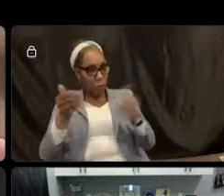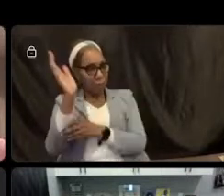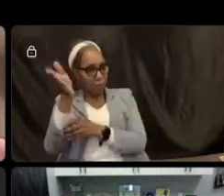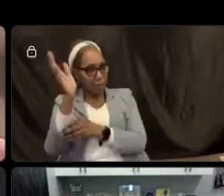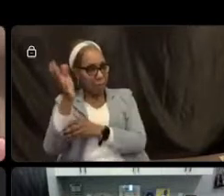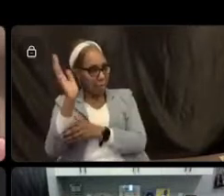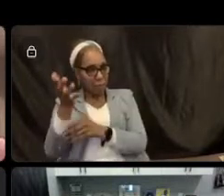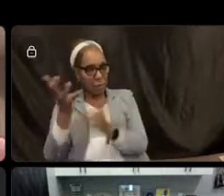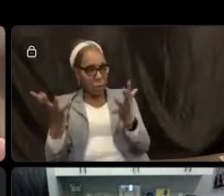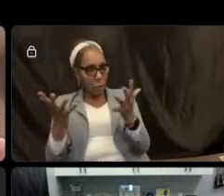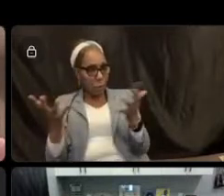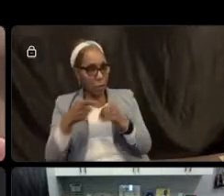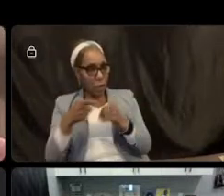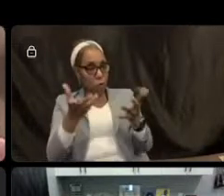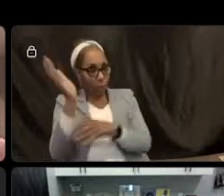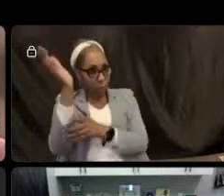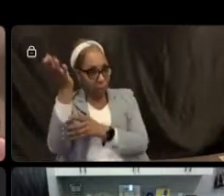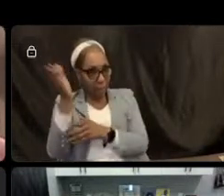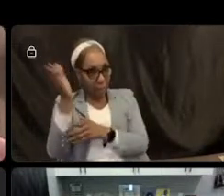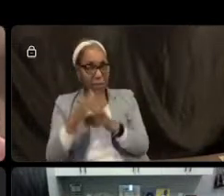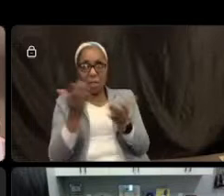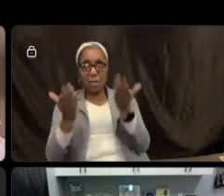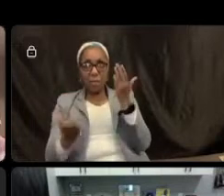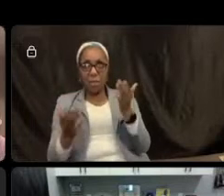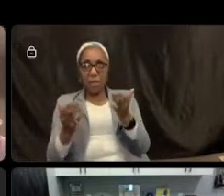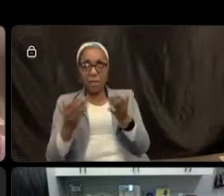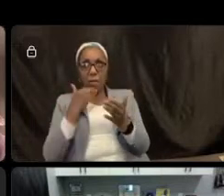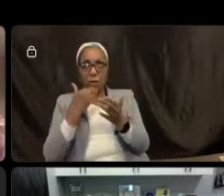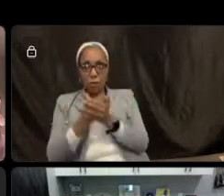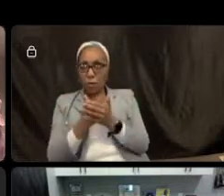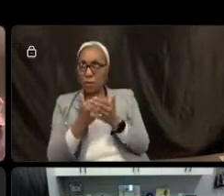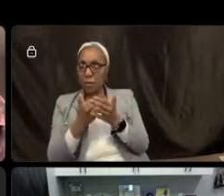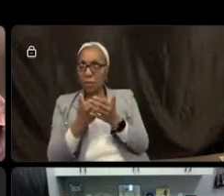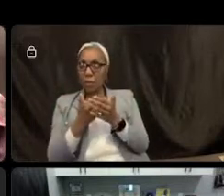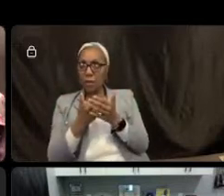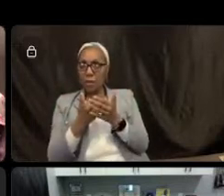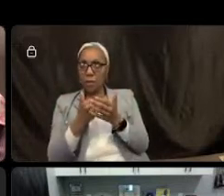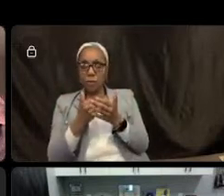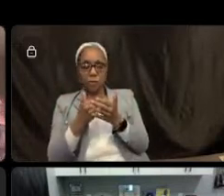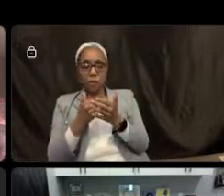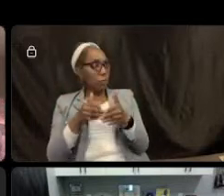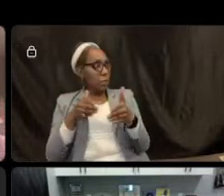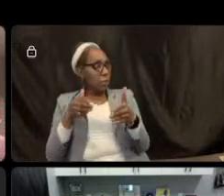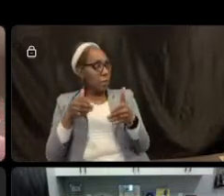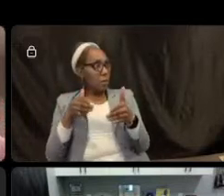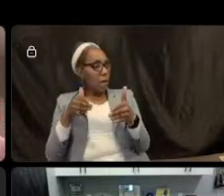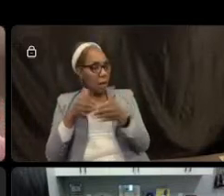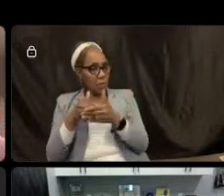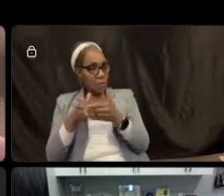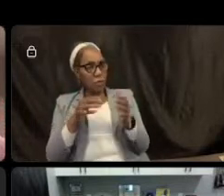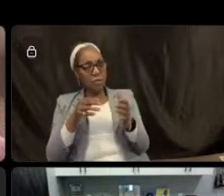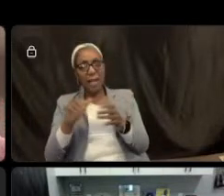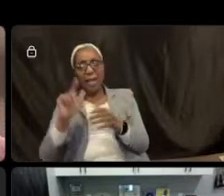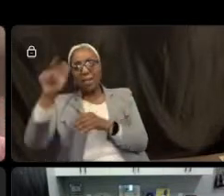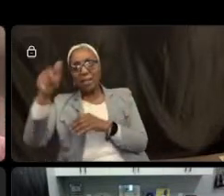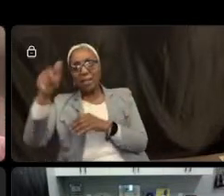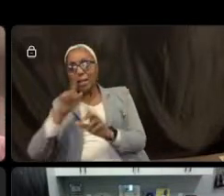you want to present, and then Yes, we can. maybe it'd be good to pull the opposition off to the side and answer those questions.